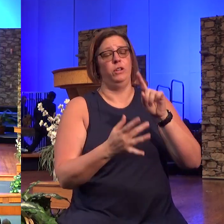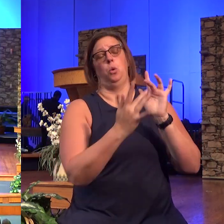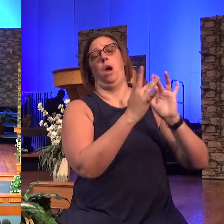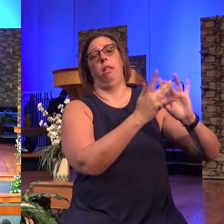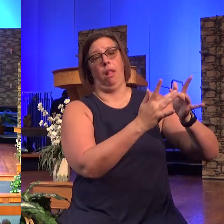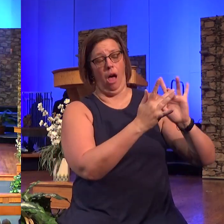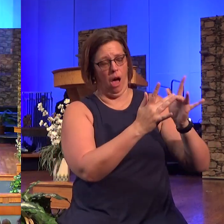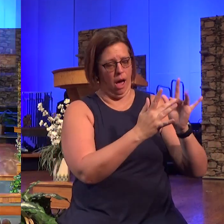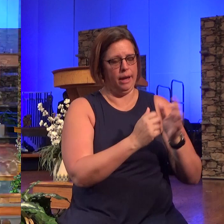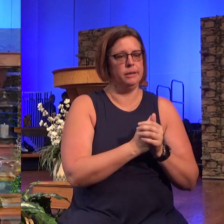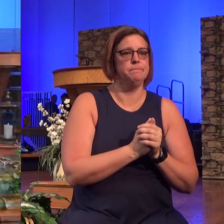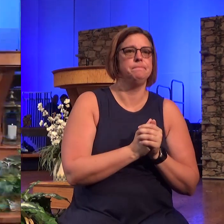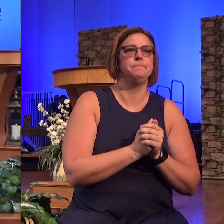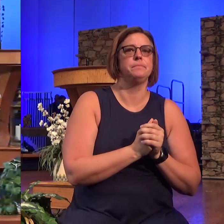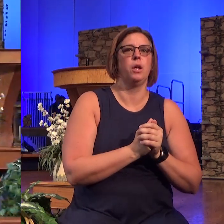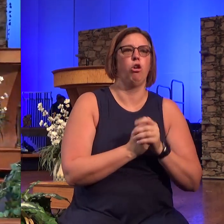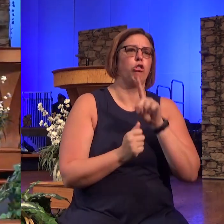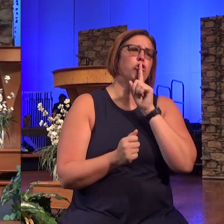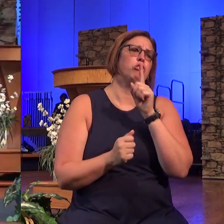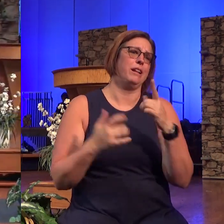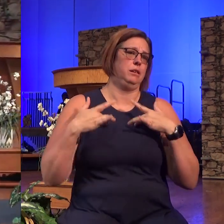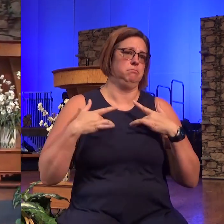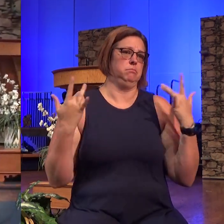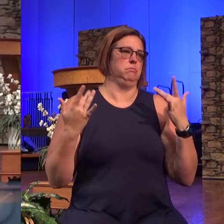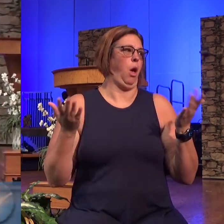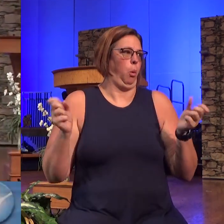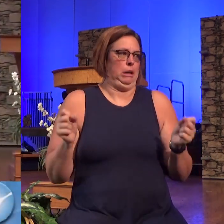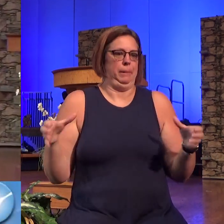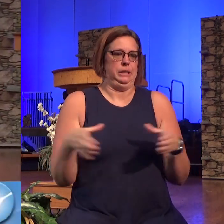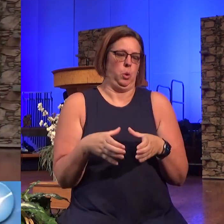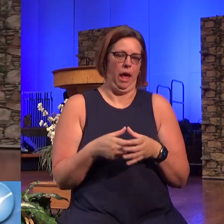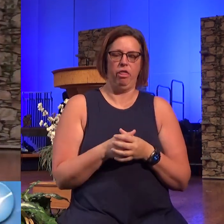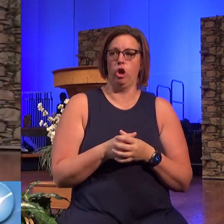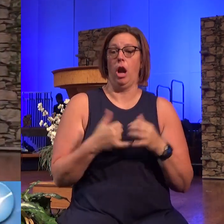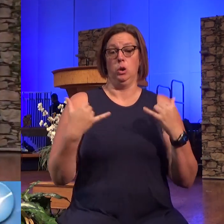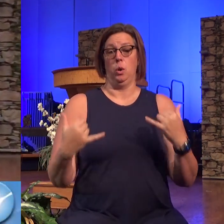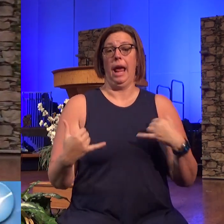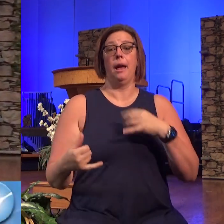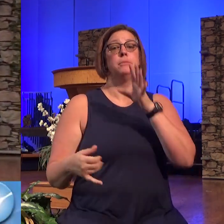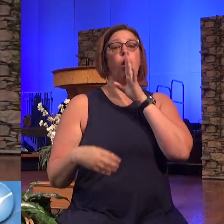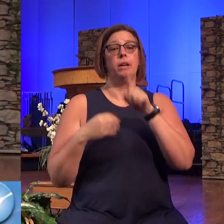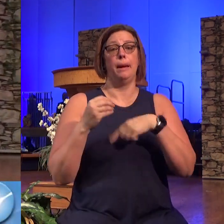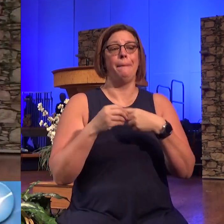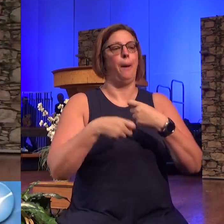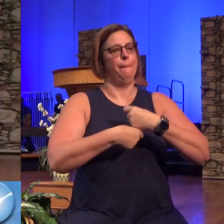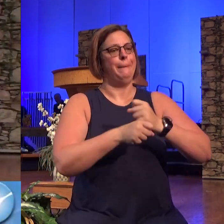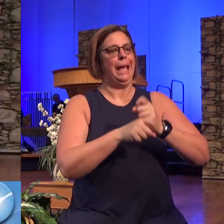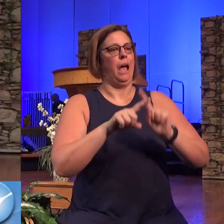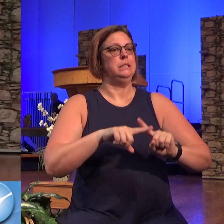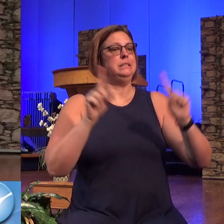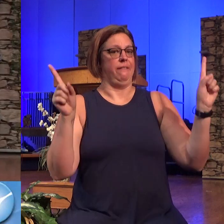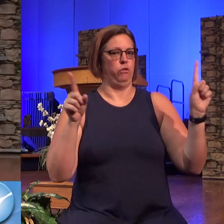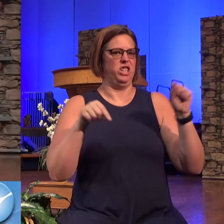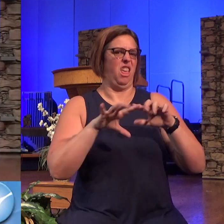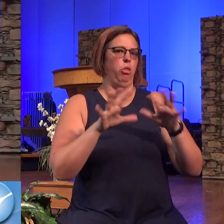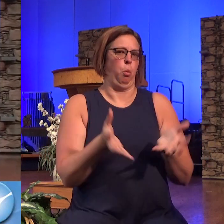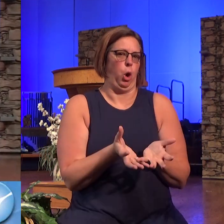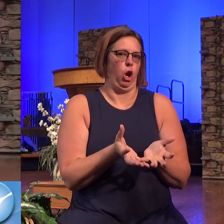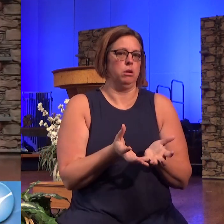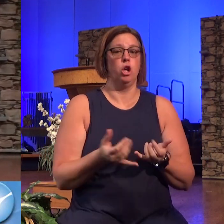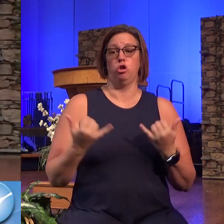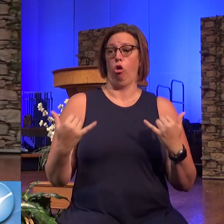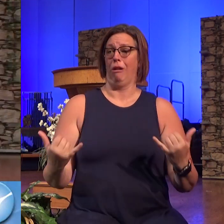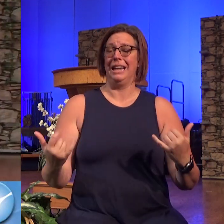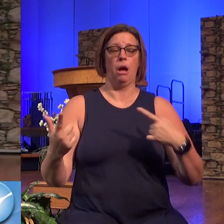online. We are so glad that we get to be together. And today I'm talking about making a difference in the world, and I'm going to invite us right now to